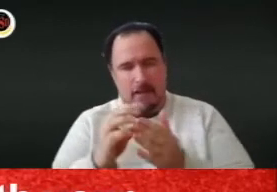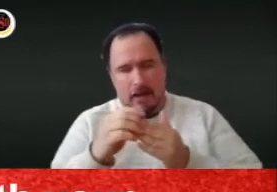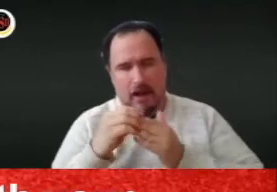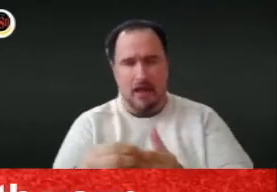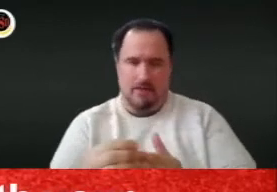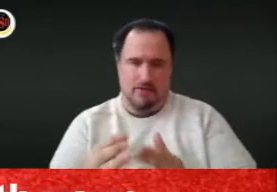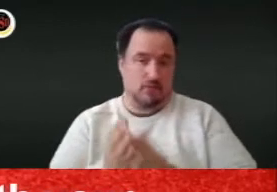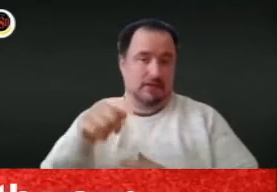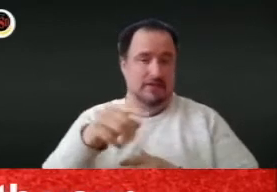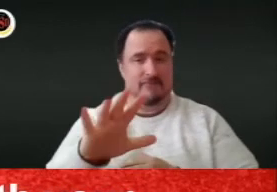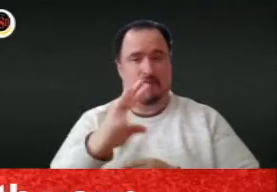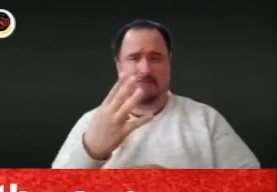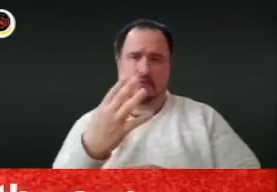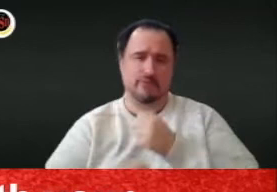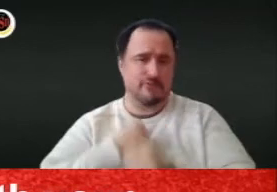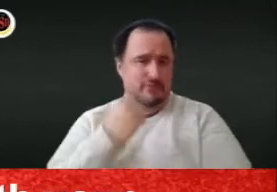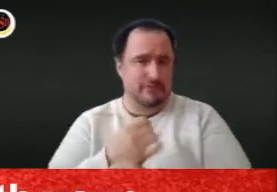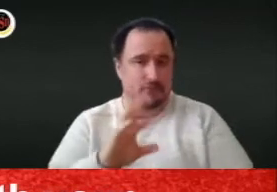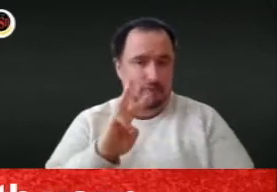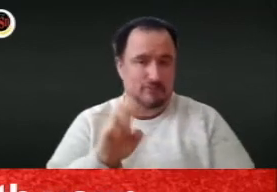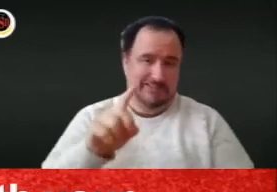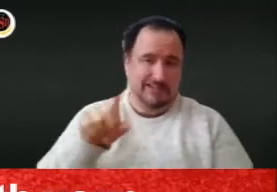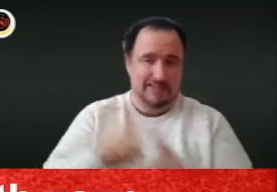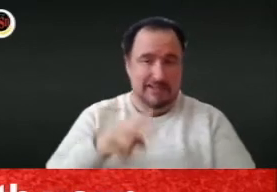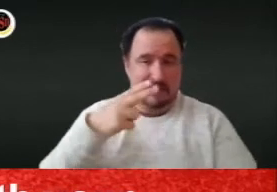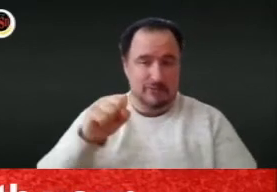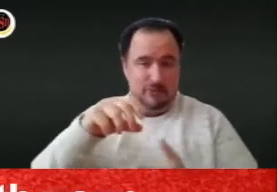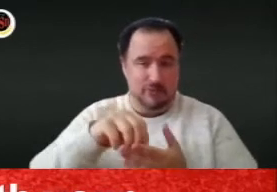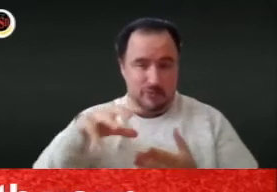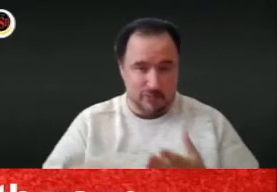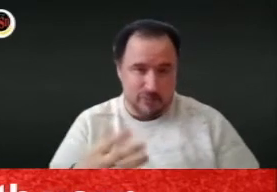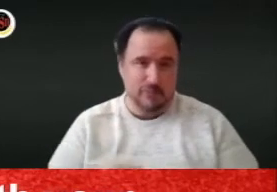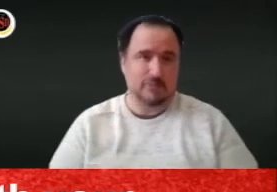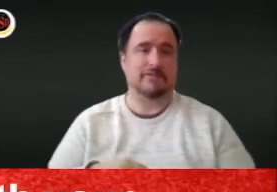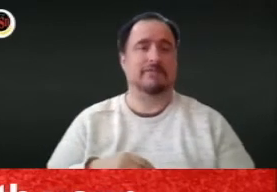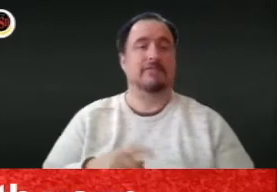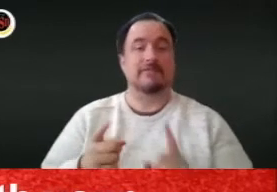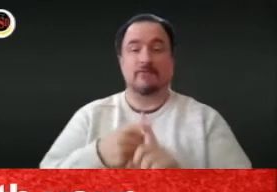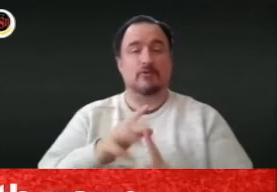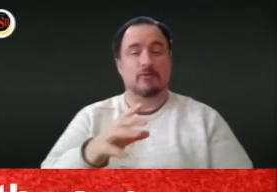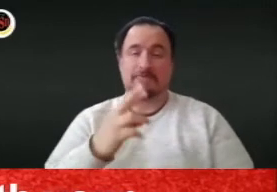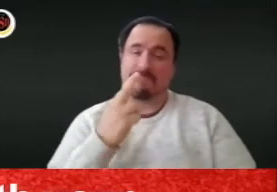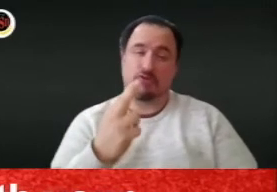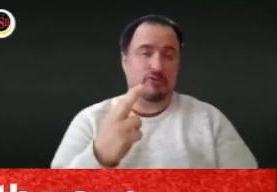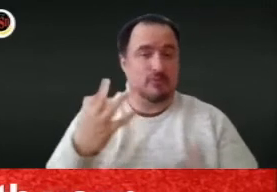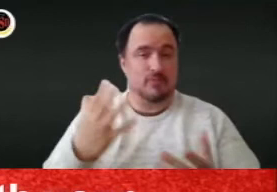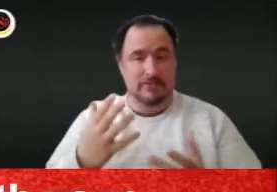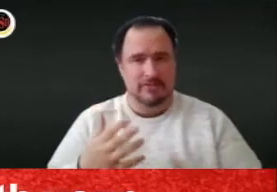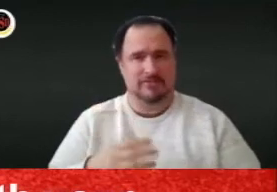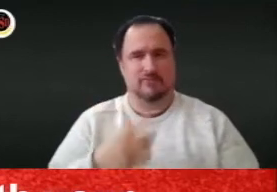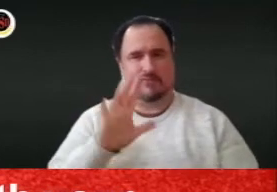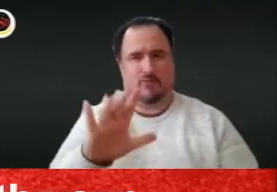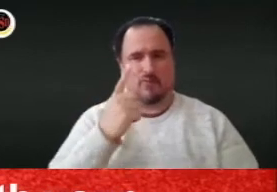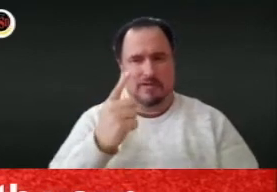friends that'll help guide you on these years. So your first best